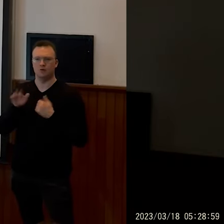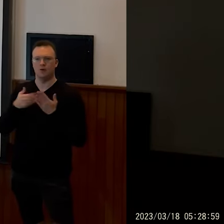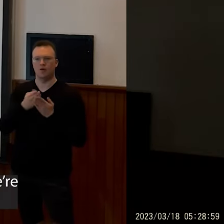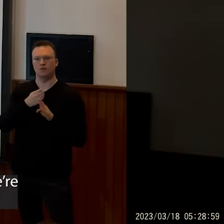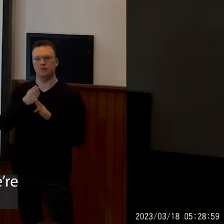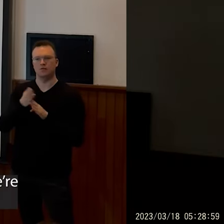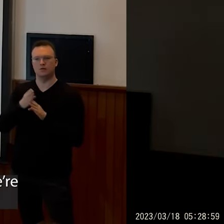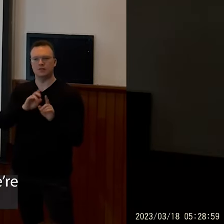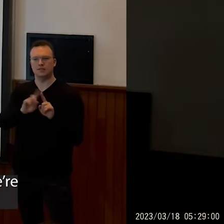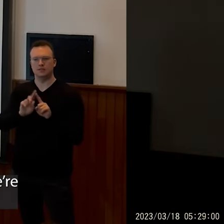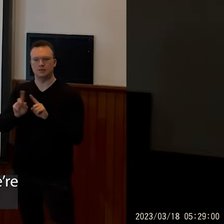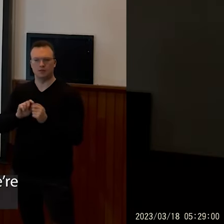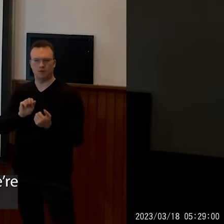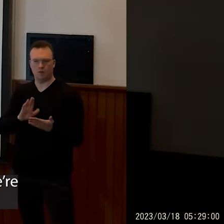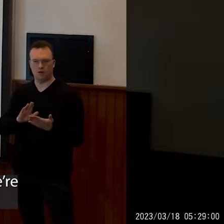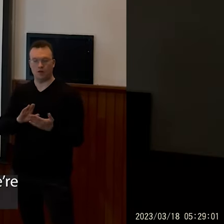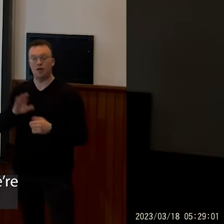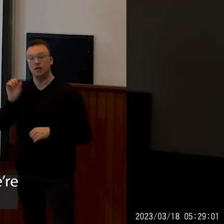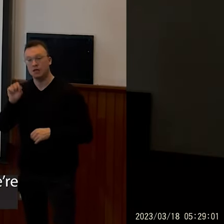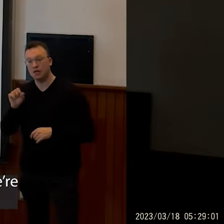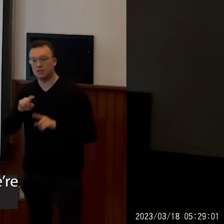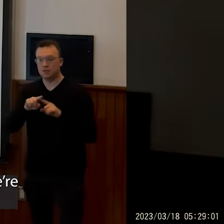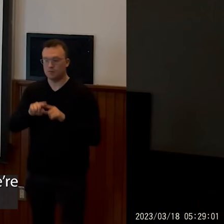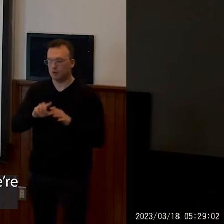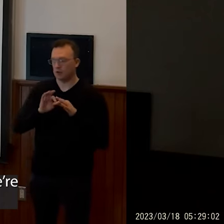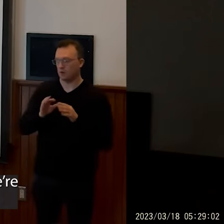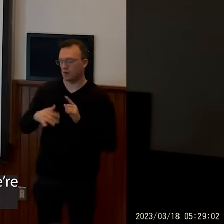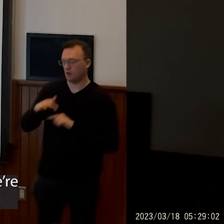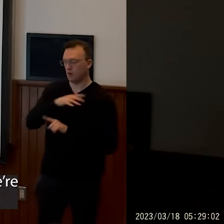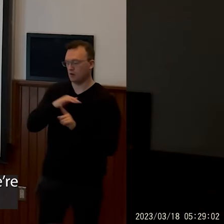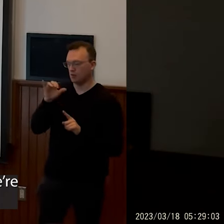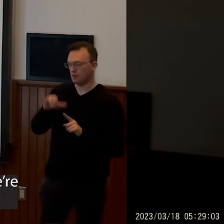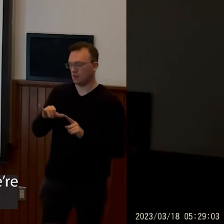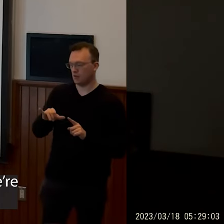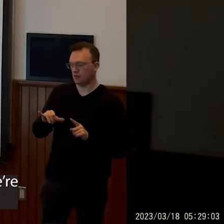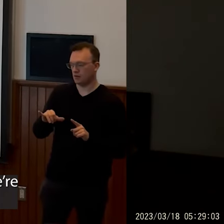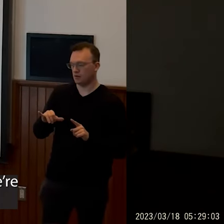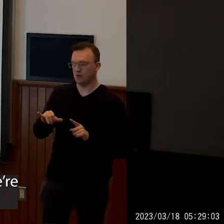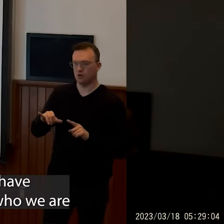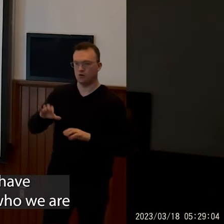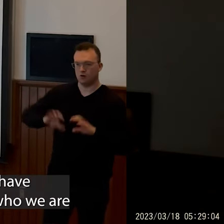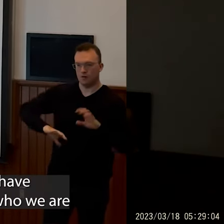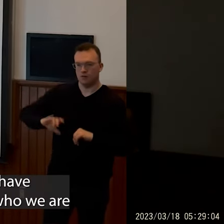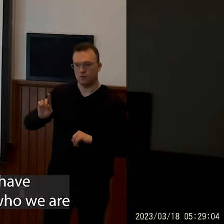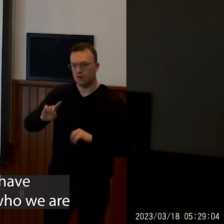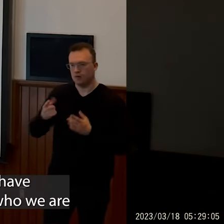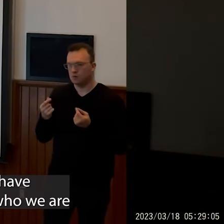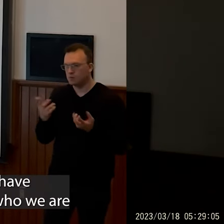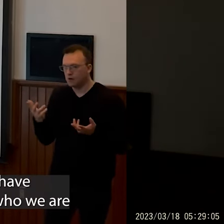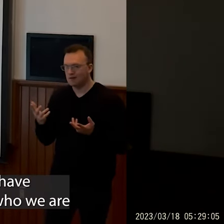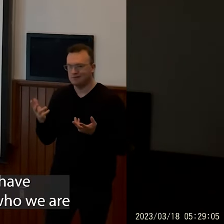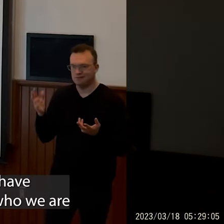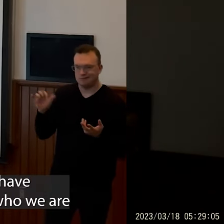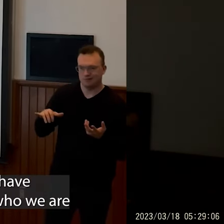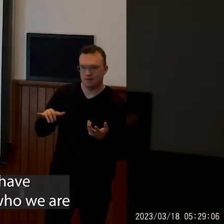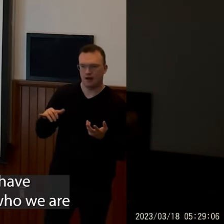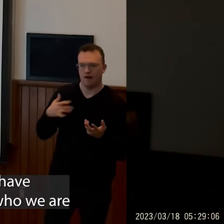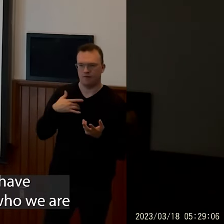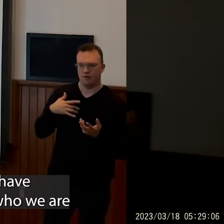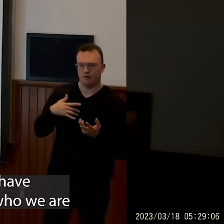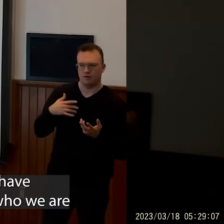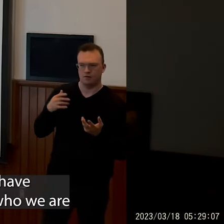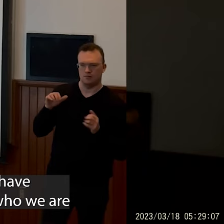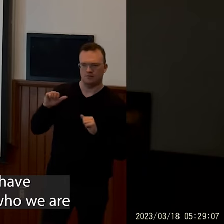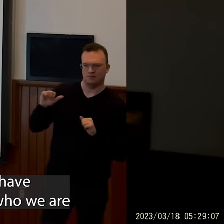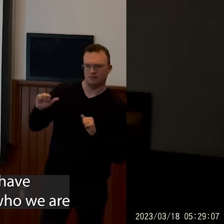ways. And yes, it depends on the context that we're having these conversations, but I think that there is a reluctance to